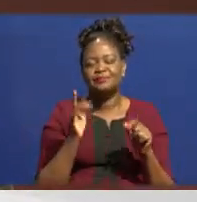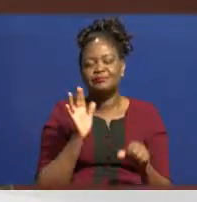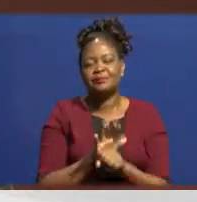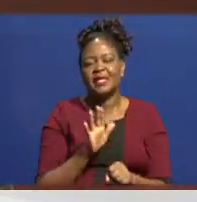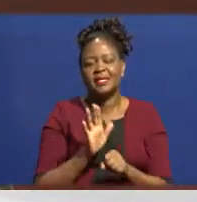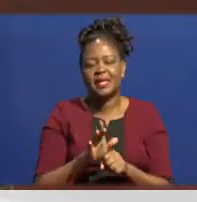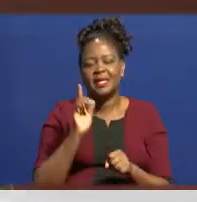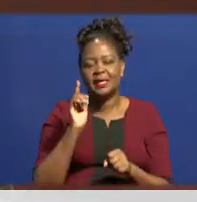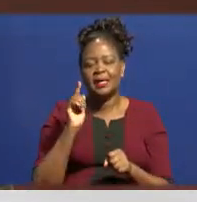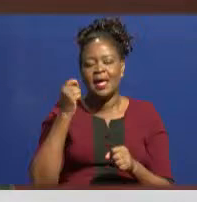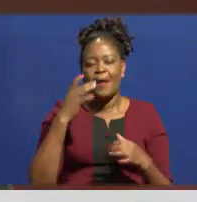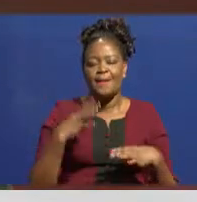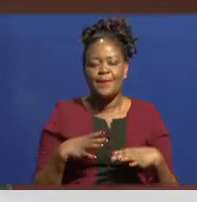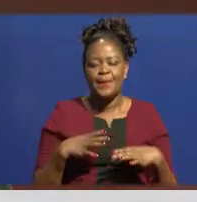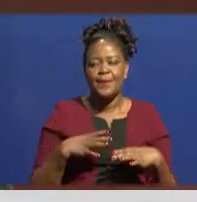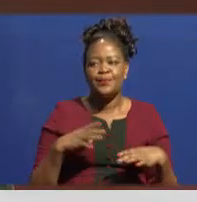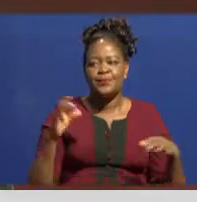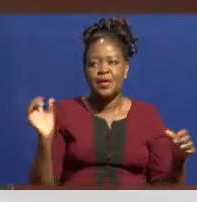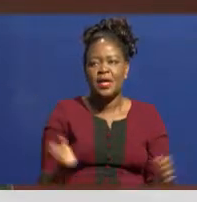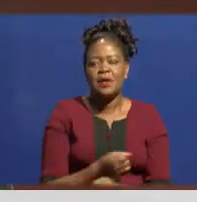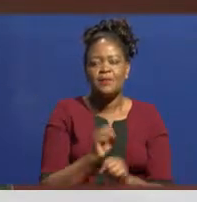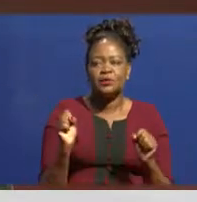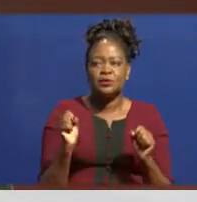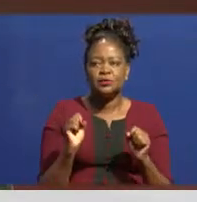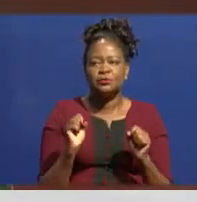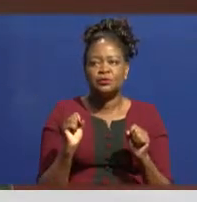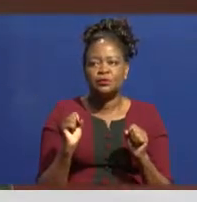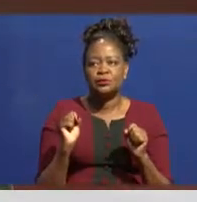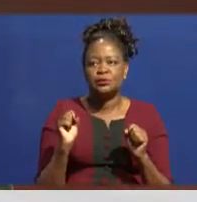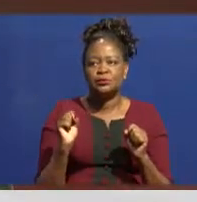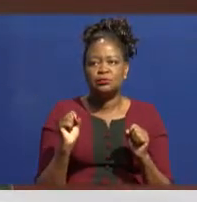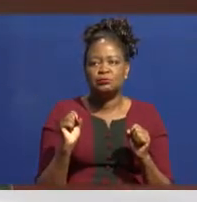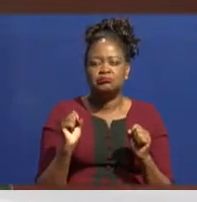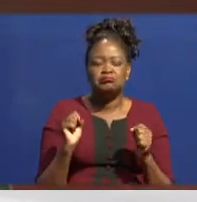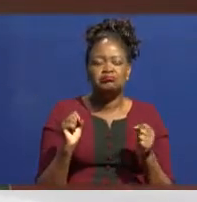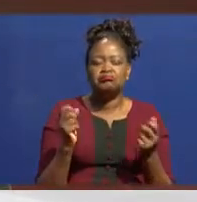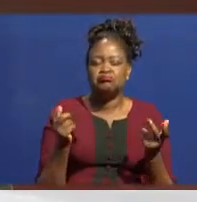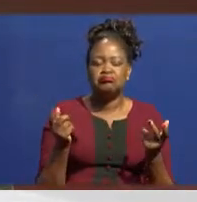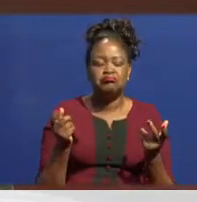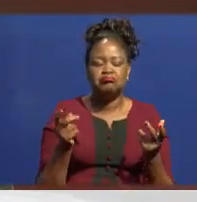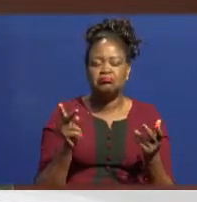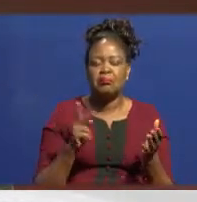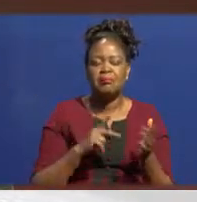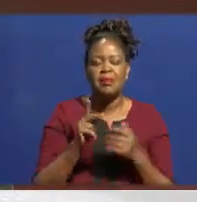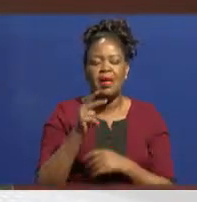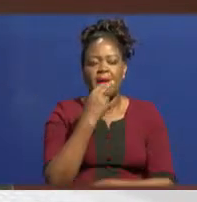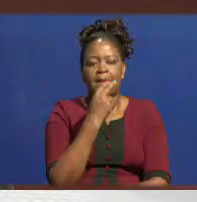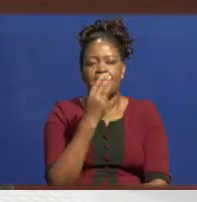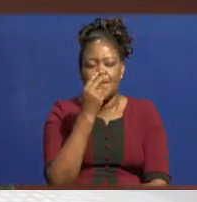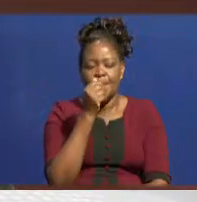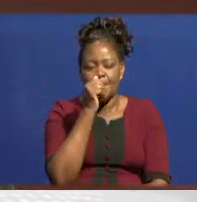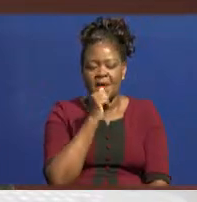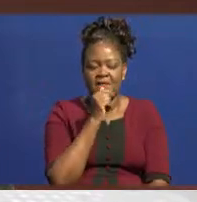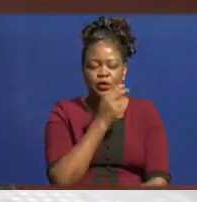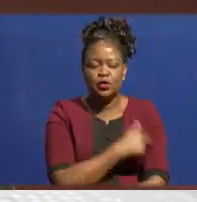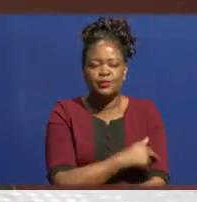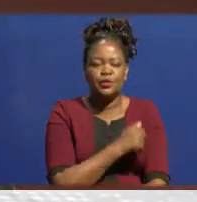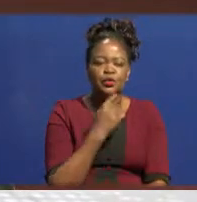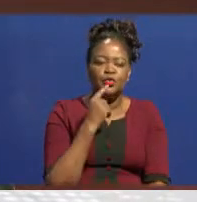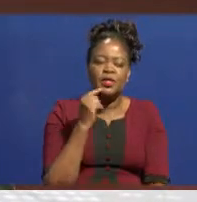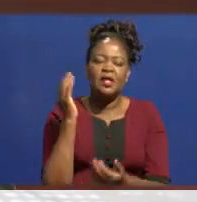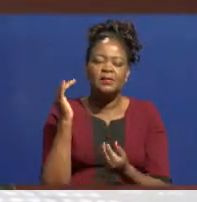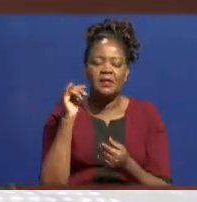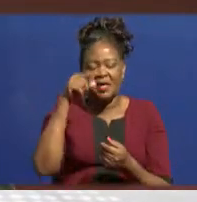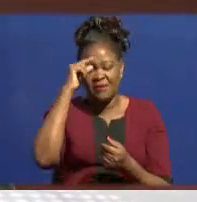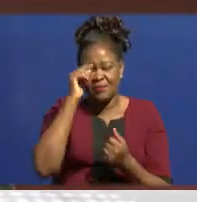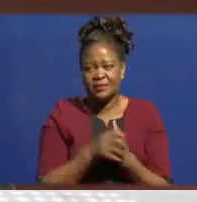of Kenyans cannot afford private medical services. Yes. And therefore, they expect the government to